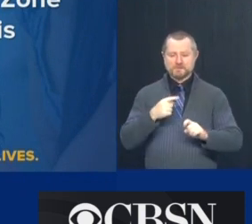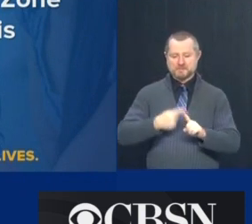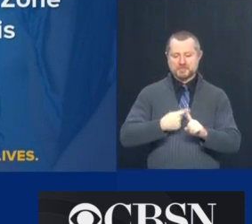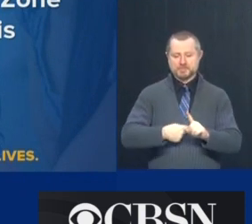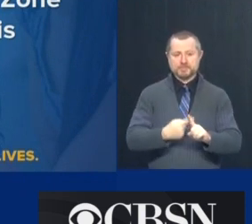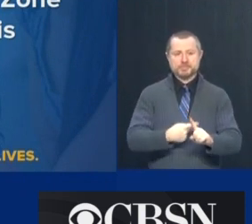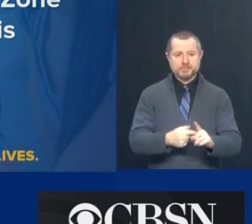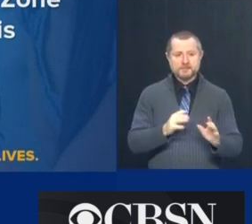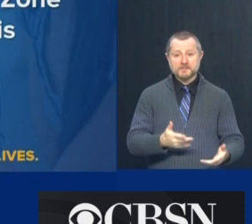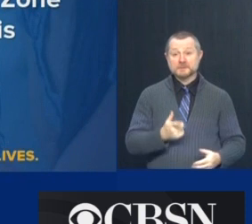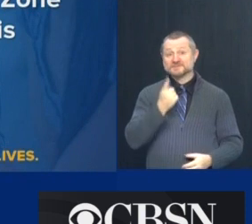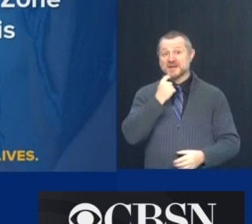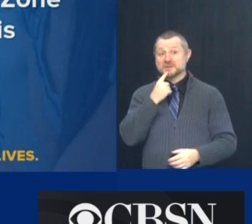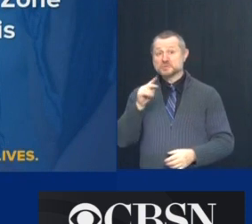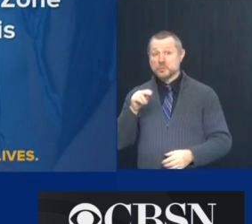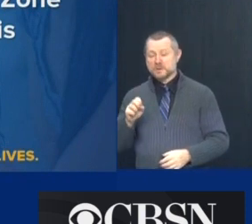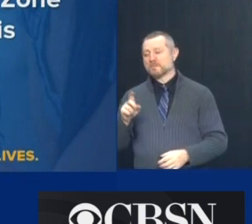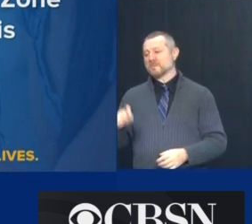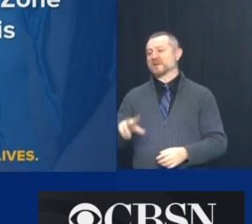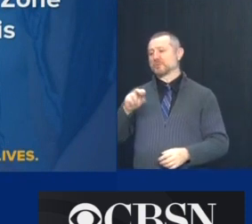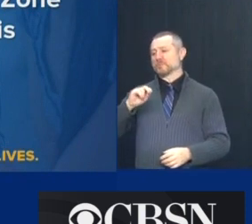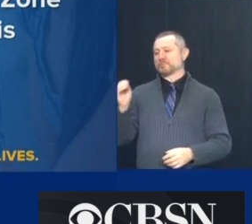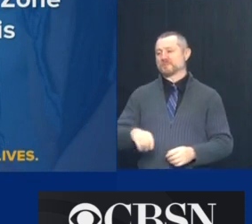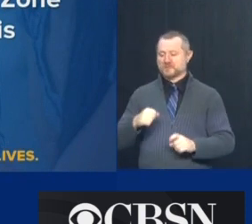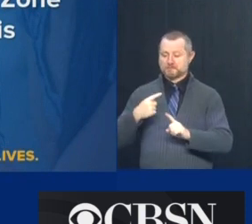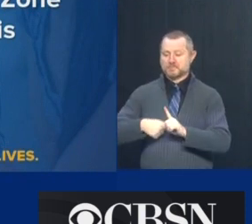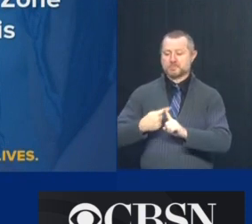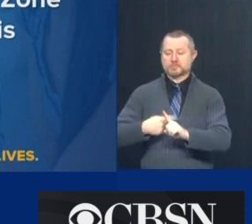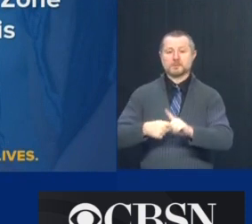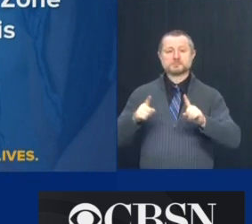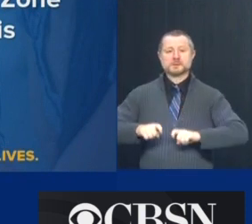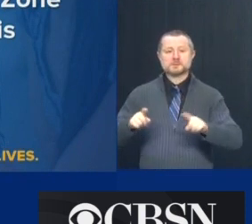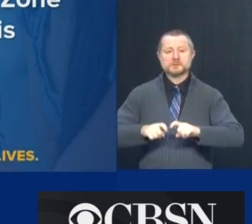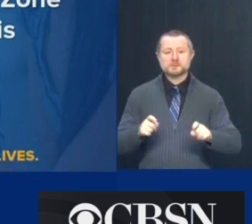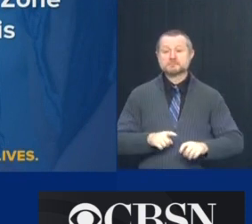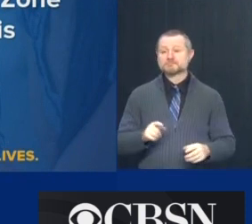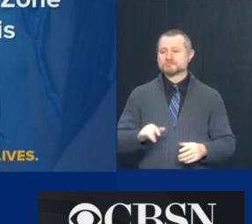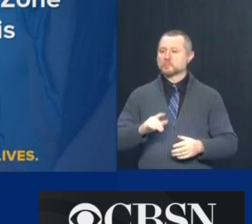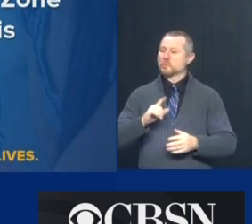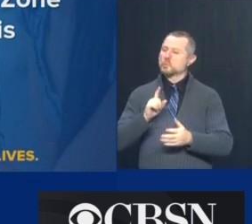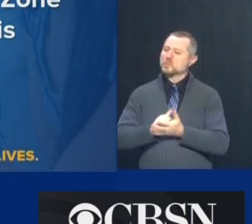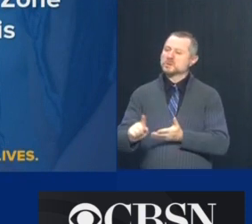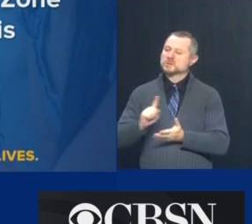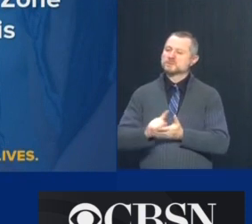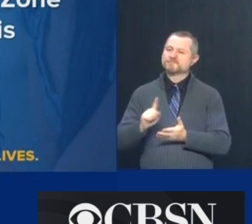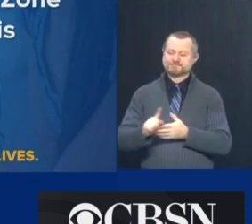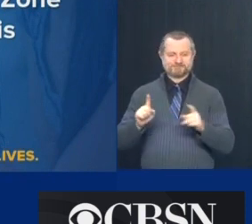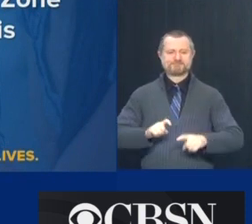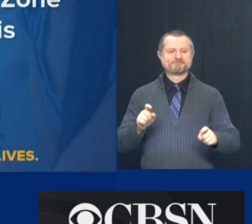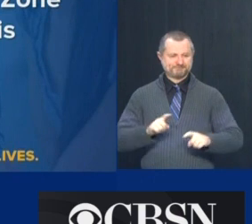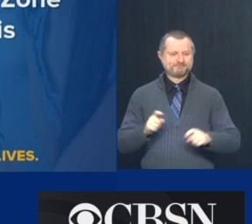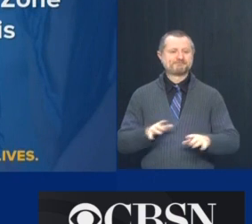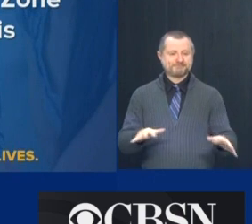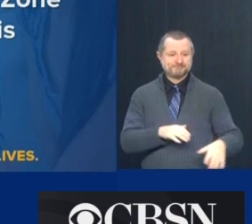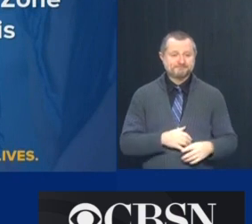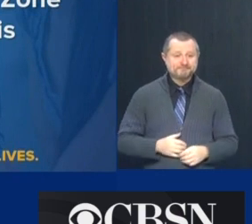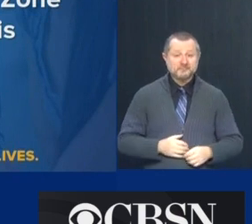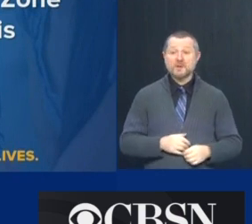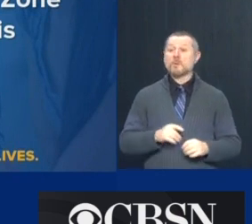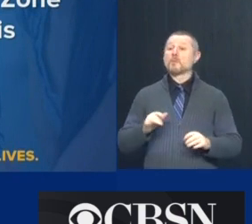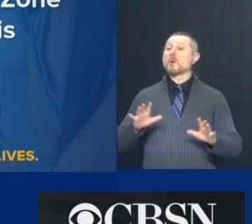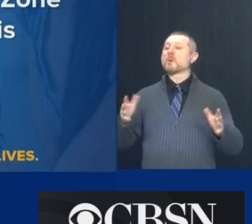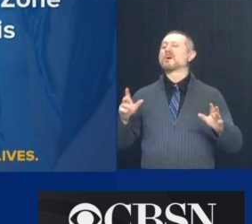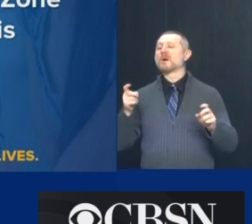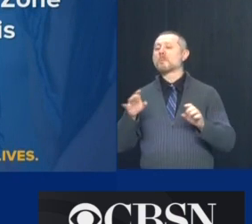zone 30% over a month on a rolling basis. They're doing weekly testing. They can pool